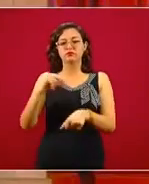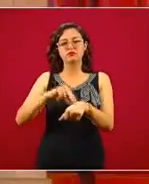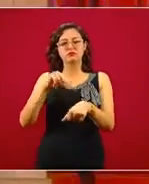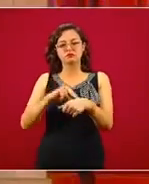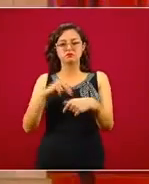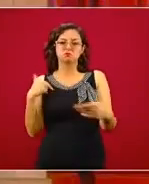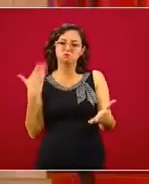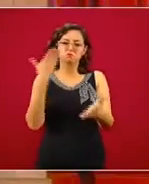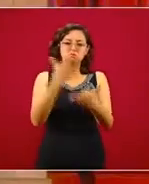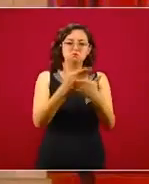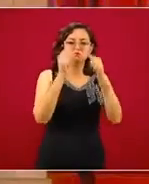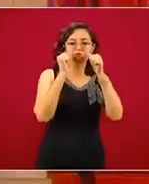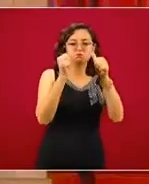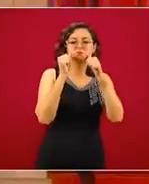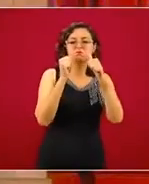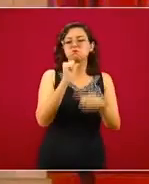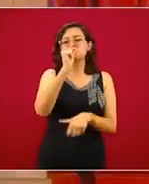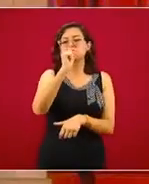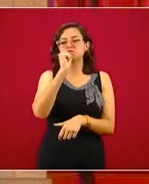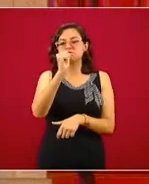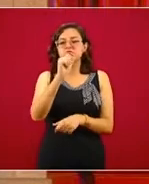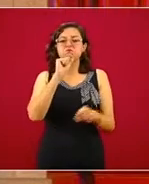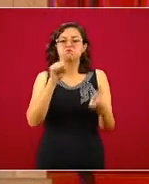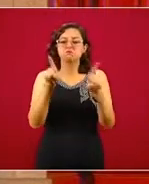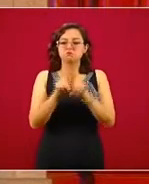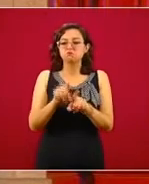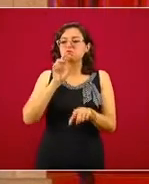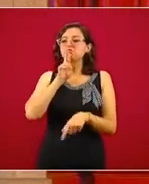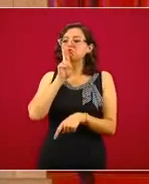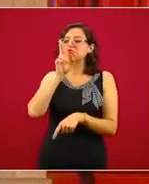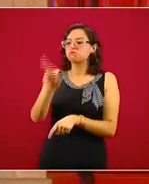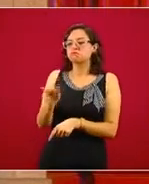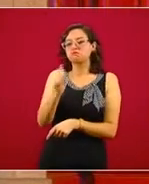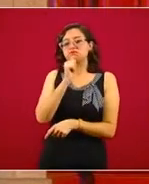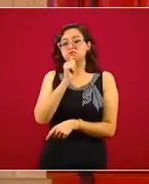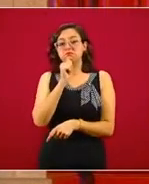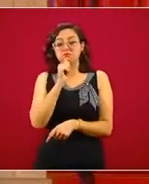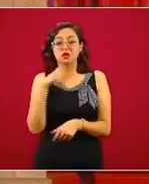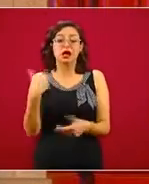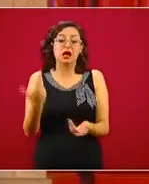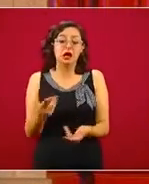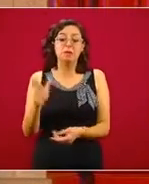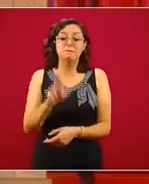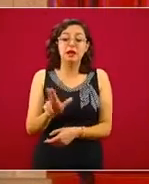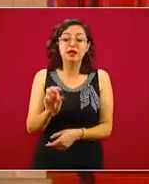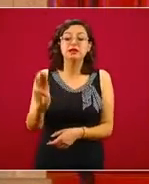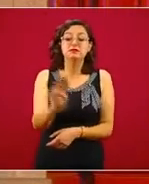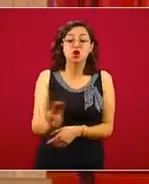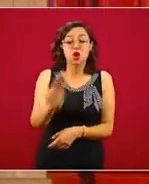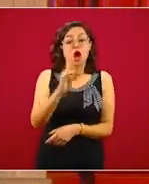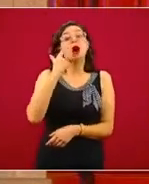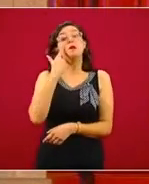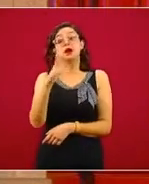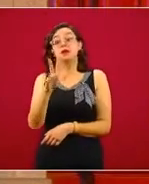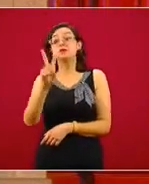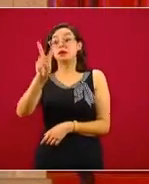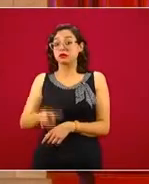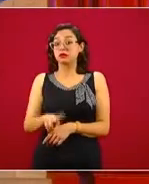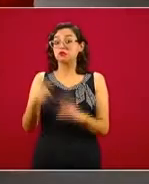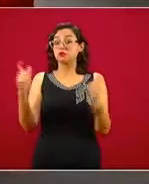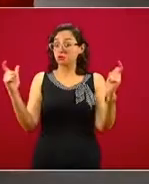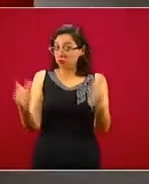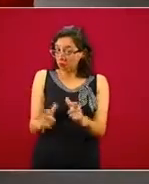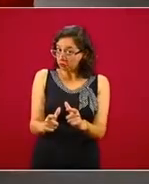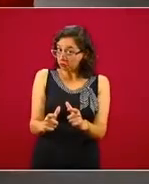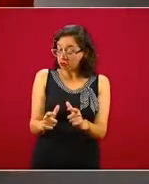But remember, today is Monday, and during the weekend we see a decrease in the